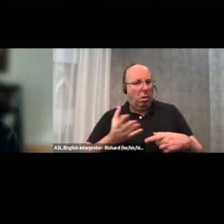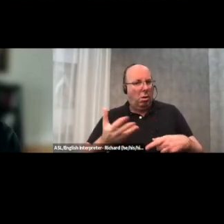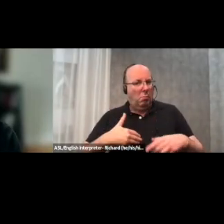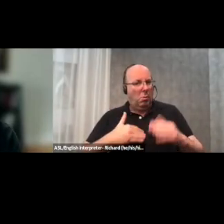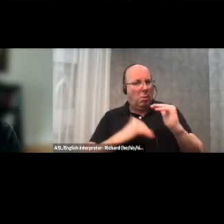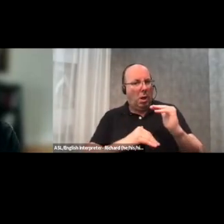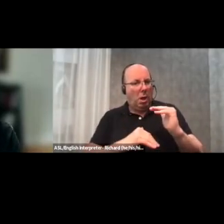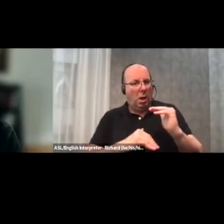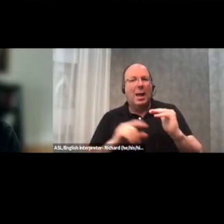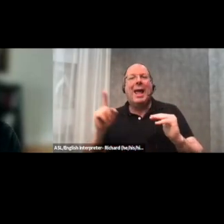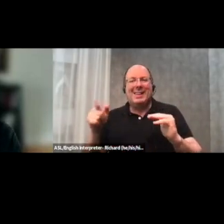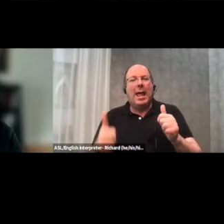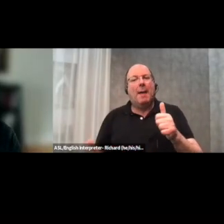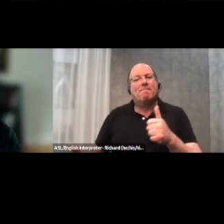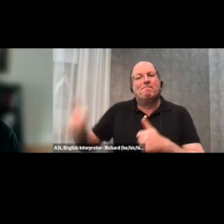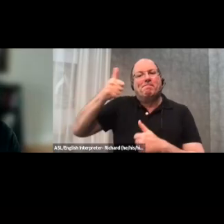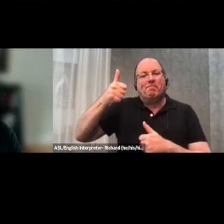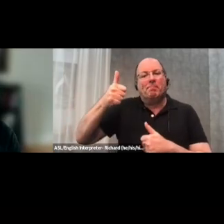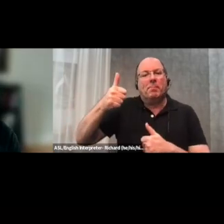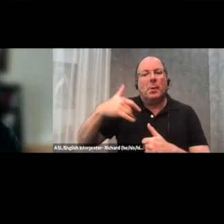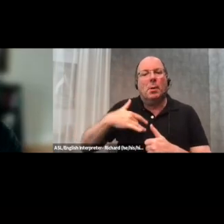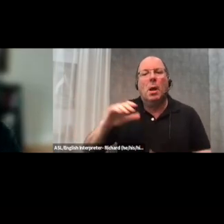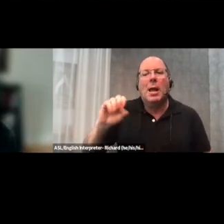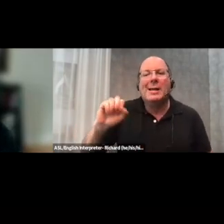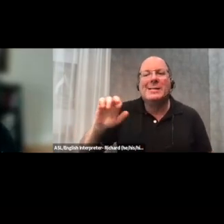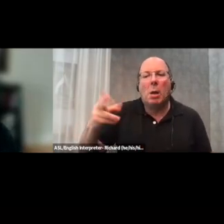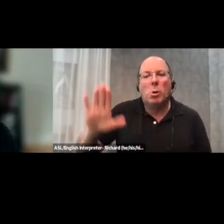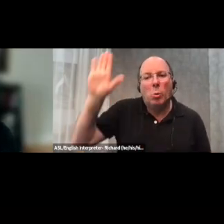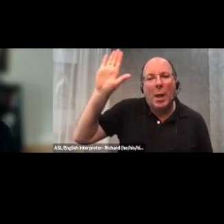the person who should be prioritized. I see a hand from Sarah.